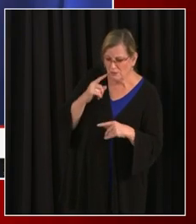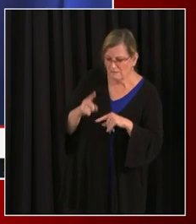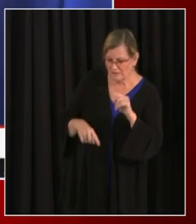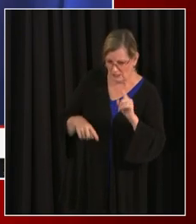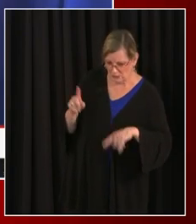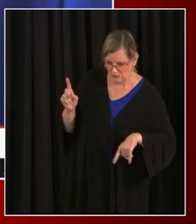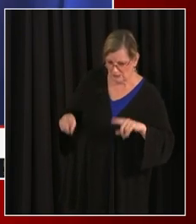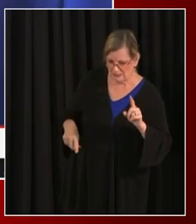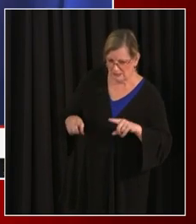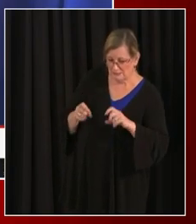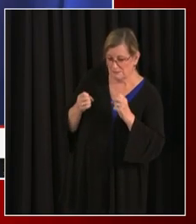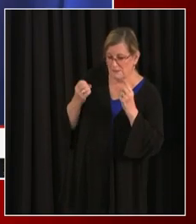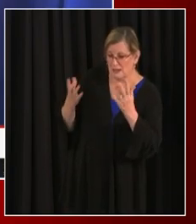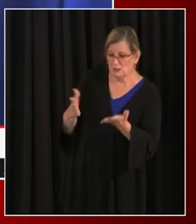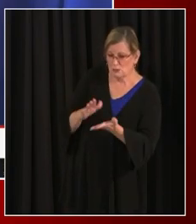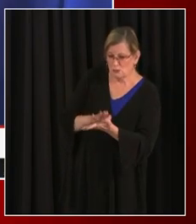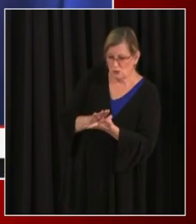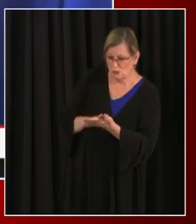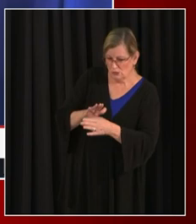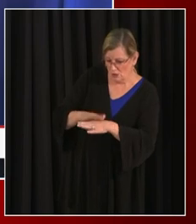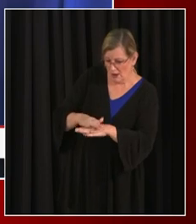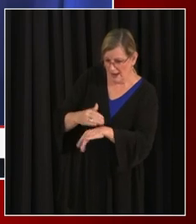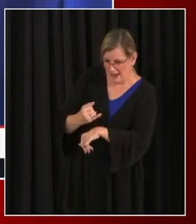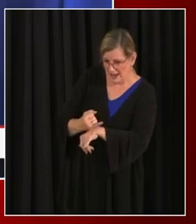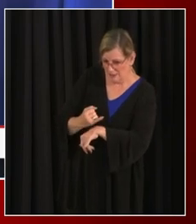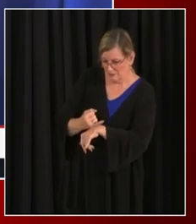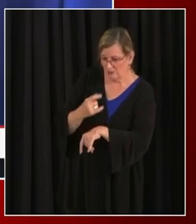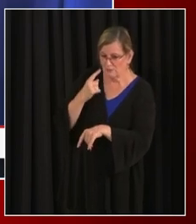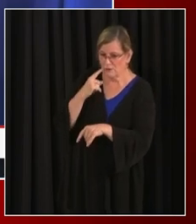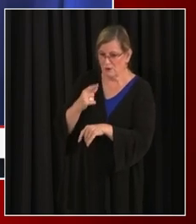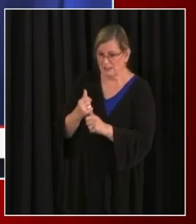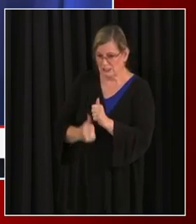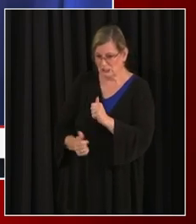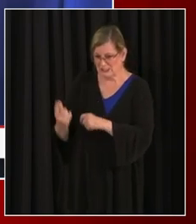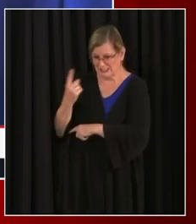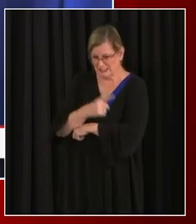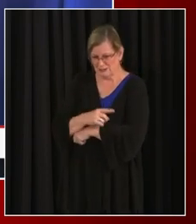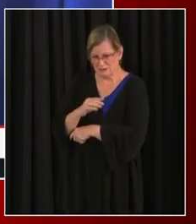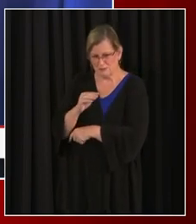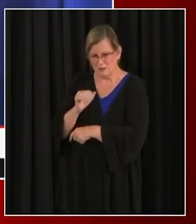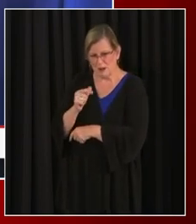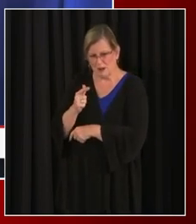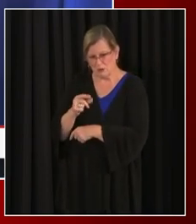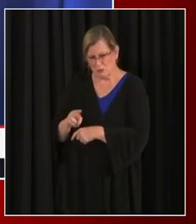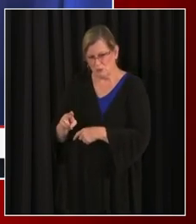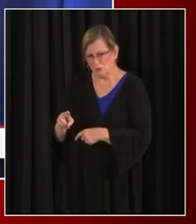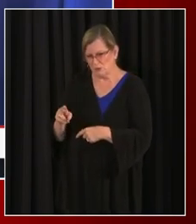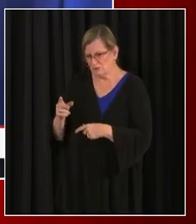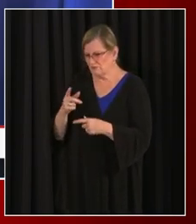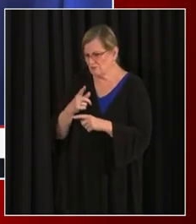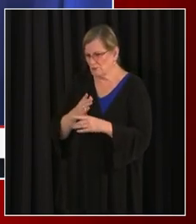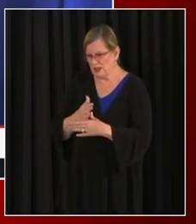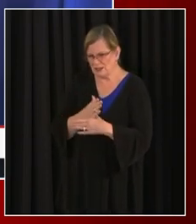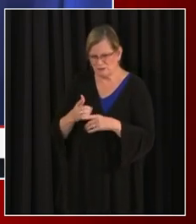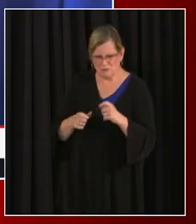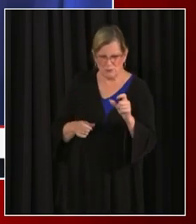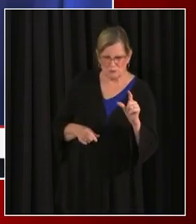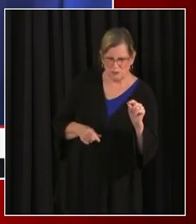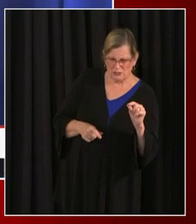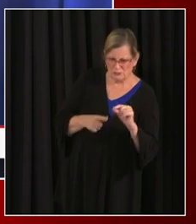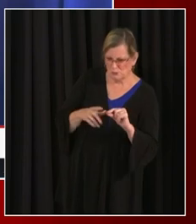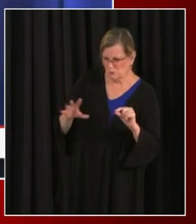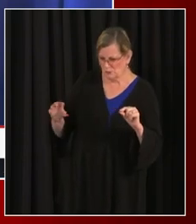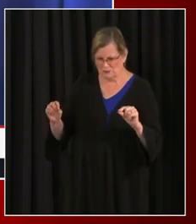of students that are on campus each day. For the Ballou model, it will range anywhere from 20 to about 50